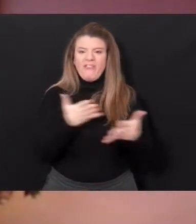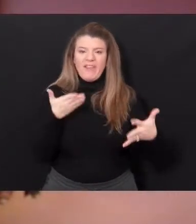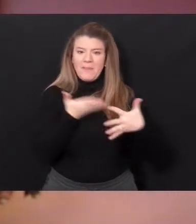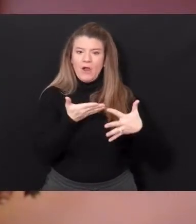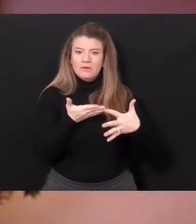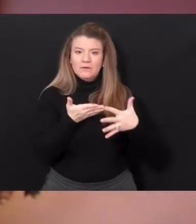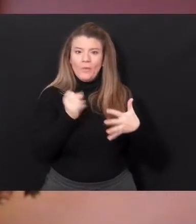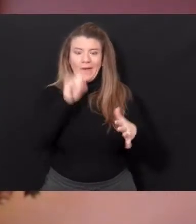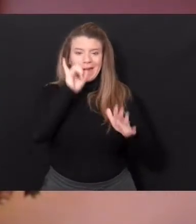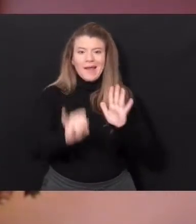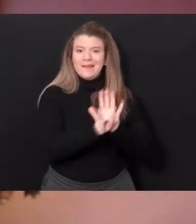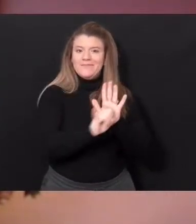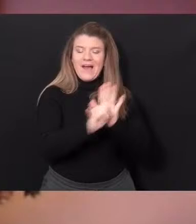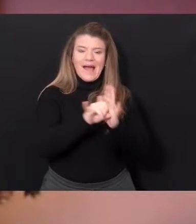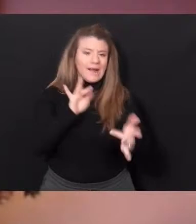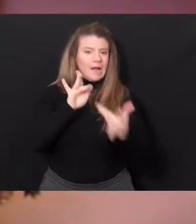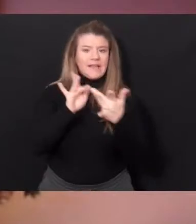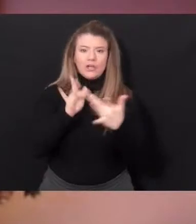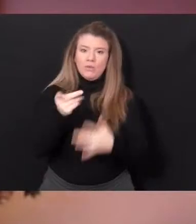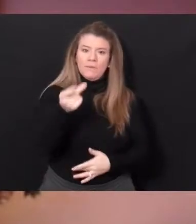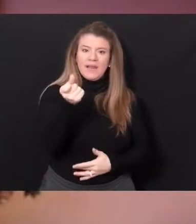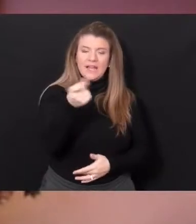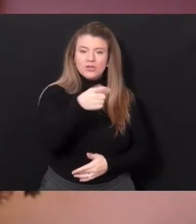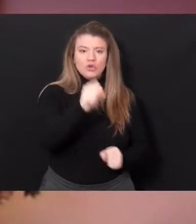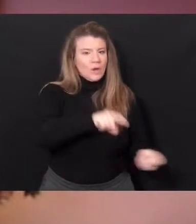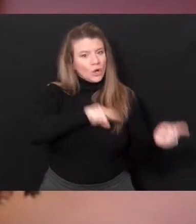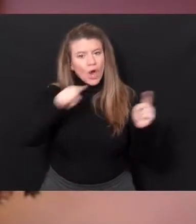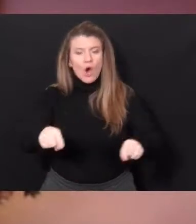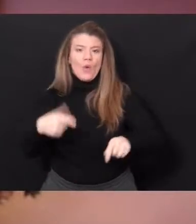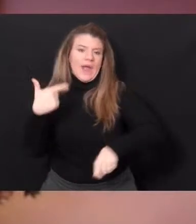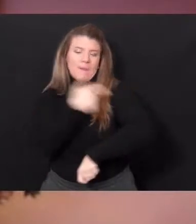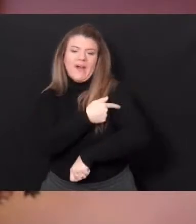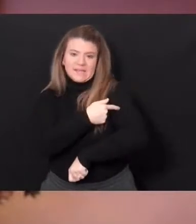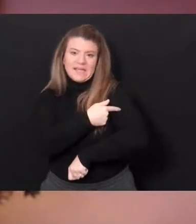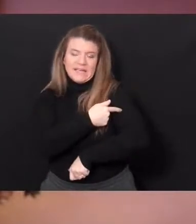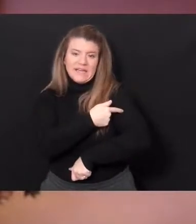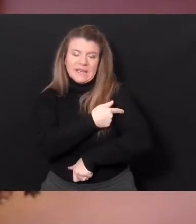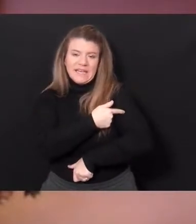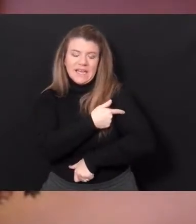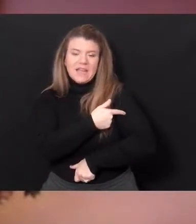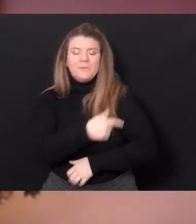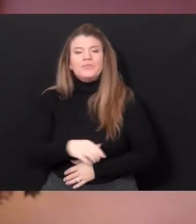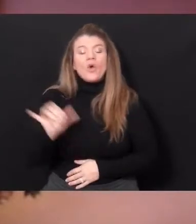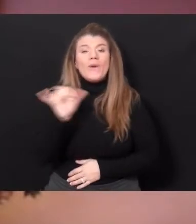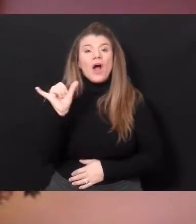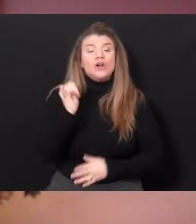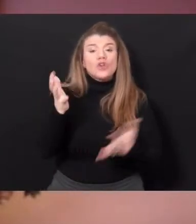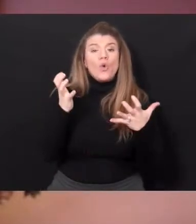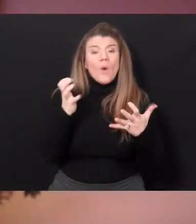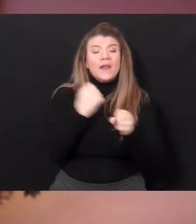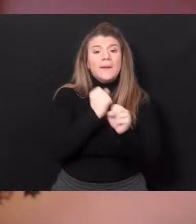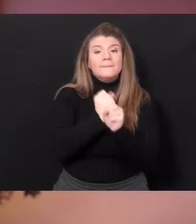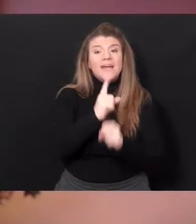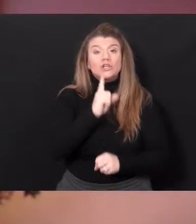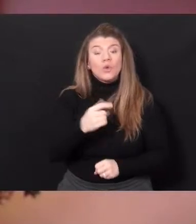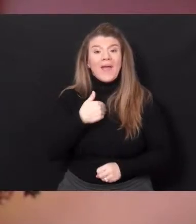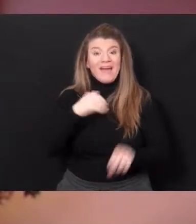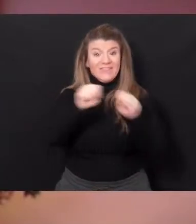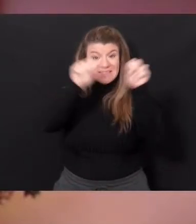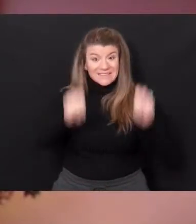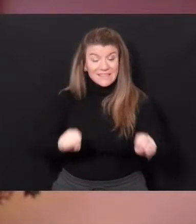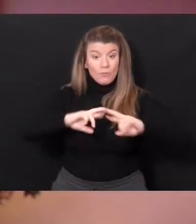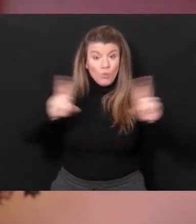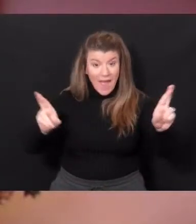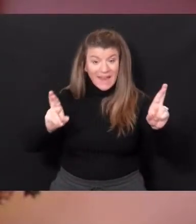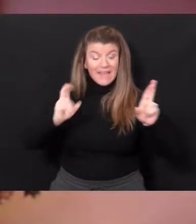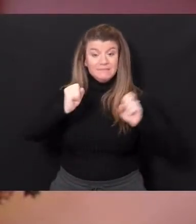you and contact you so that you can get that vaccine. And we also want to have the system available so that you